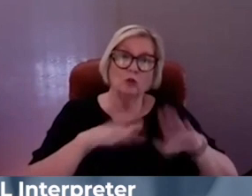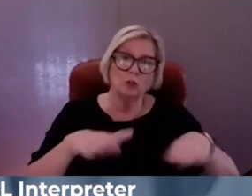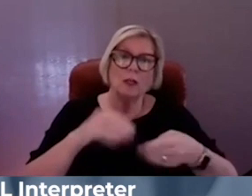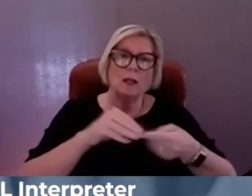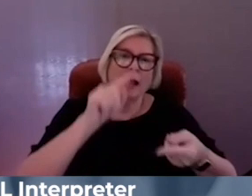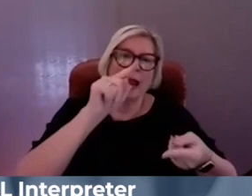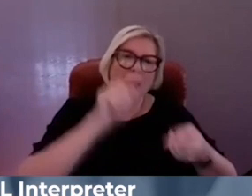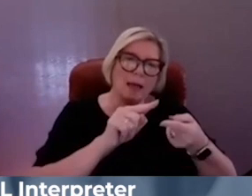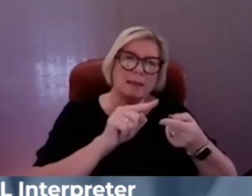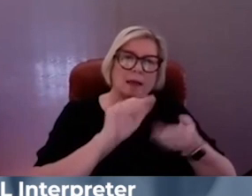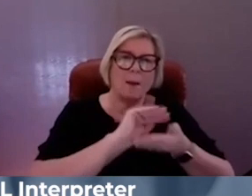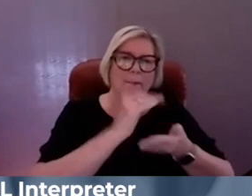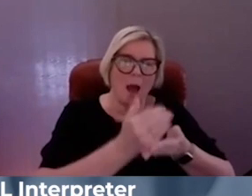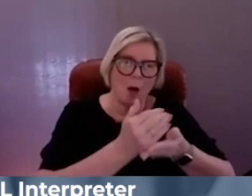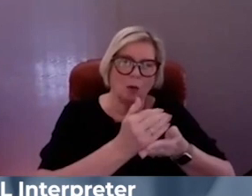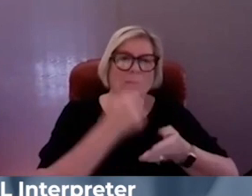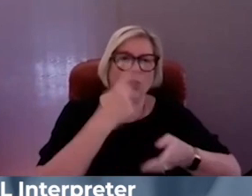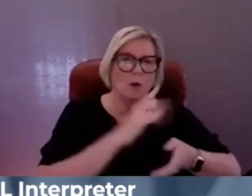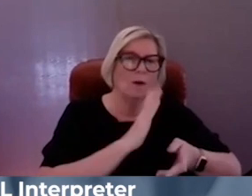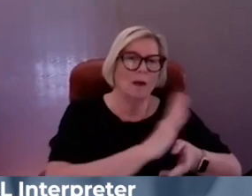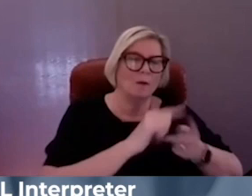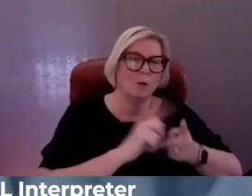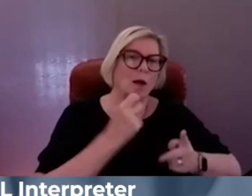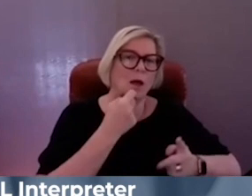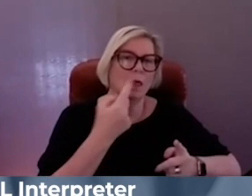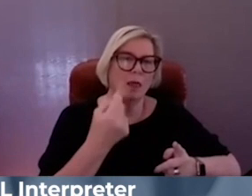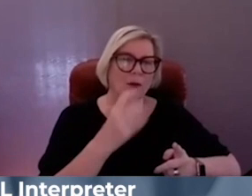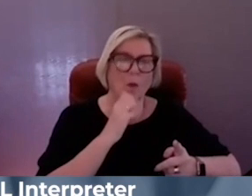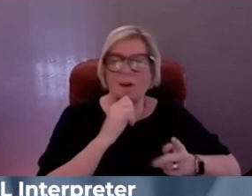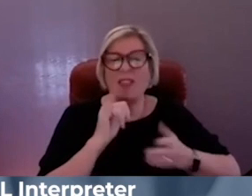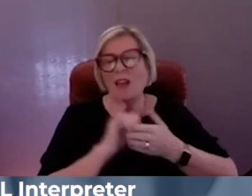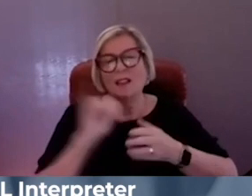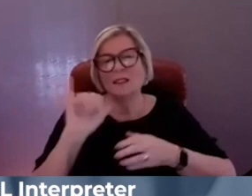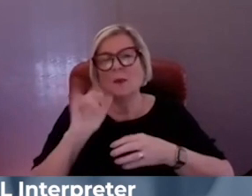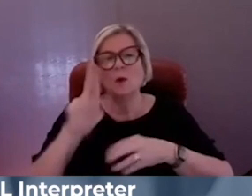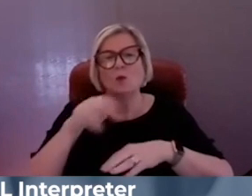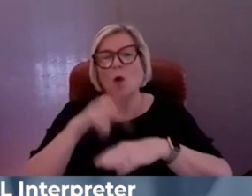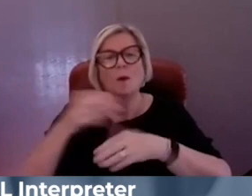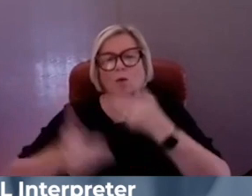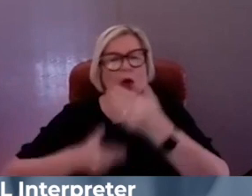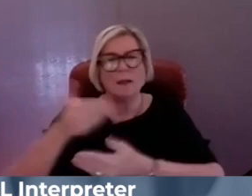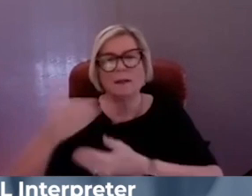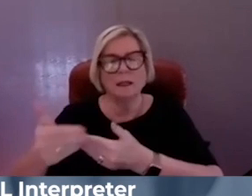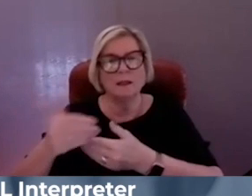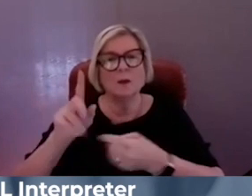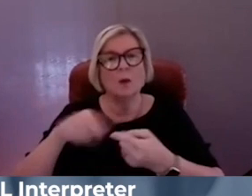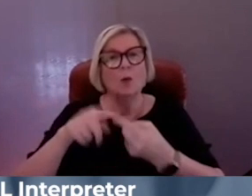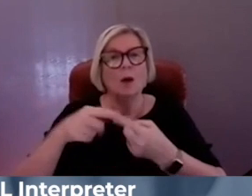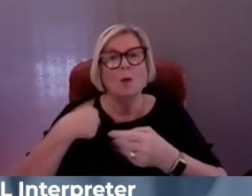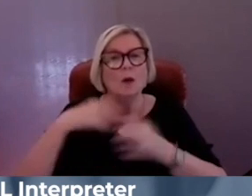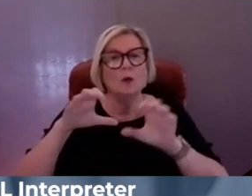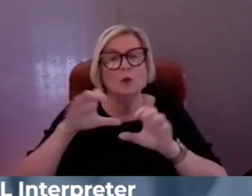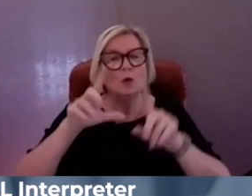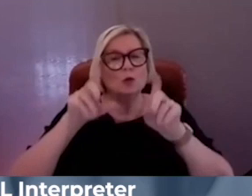the 5 to 11, and again, this is how the normal process goes when we are in the clinical trial